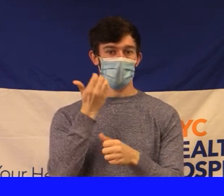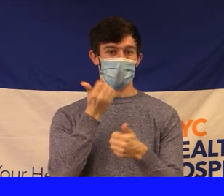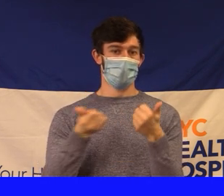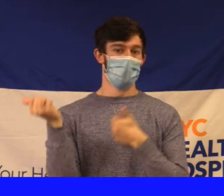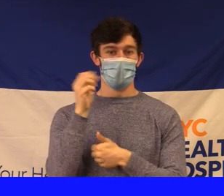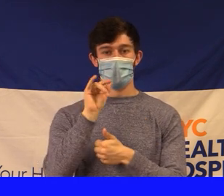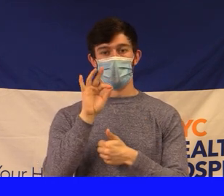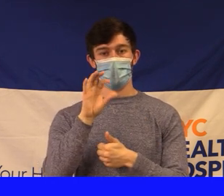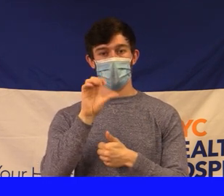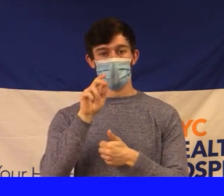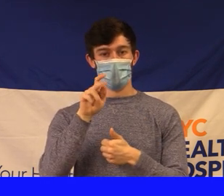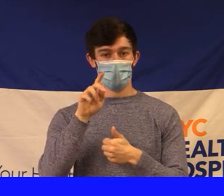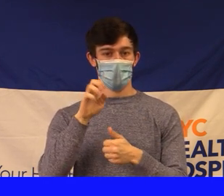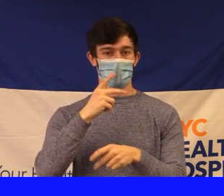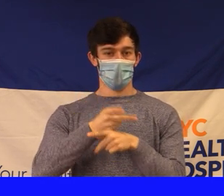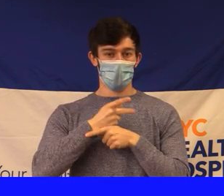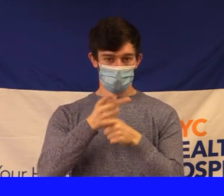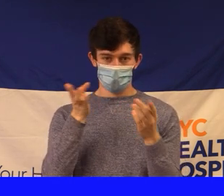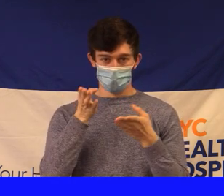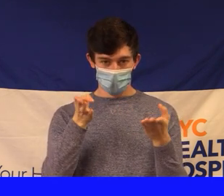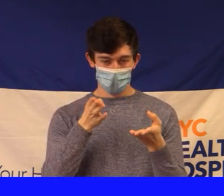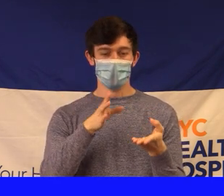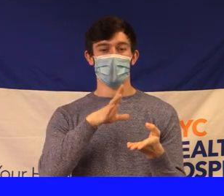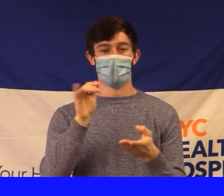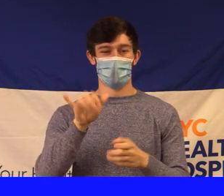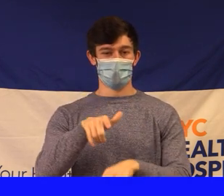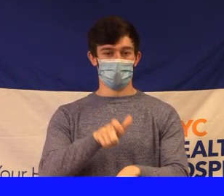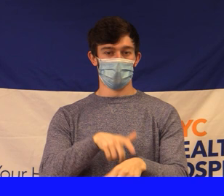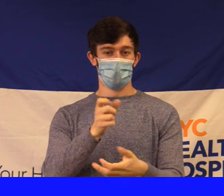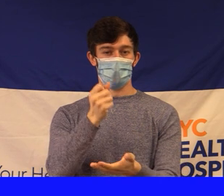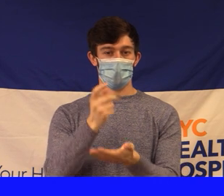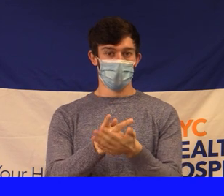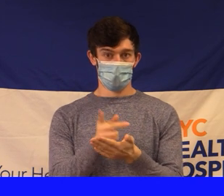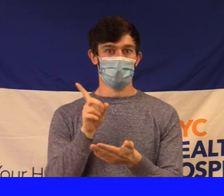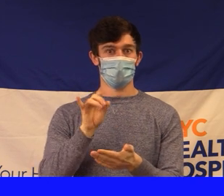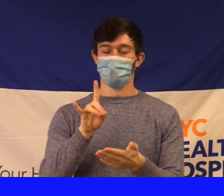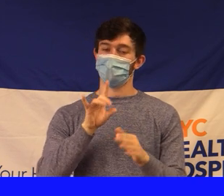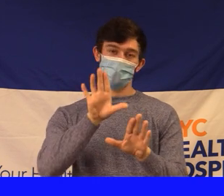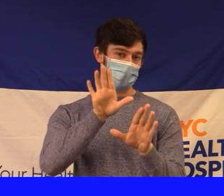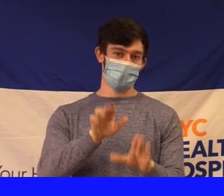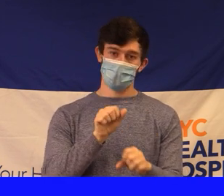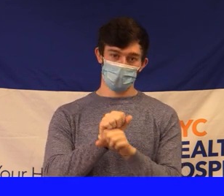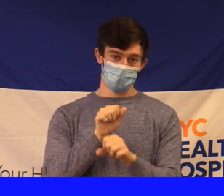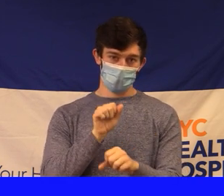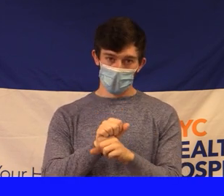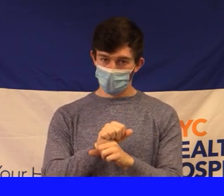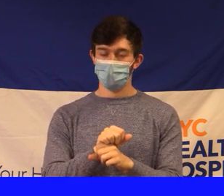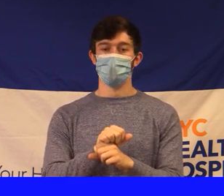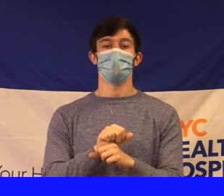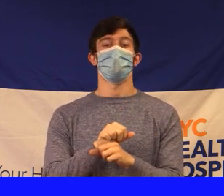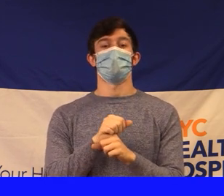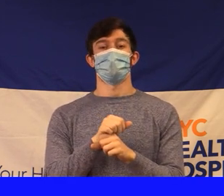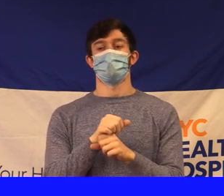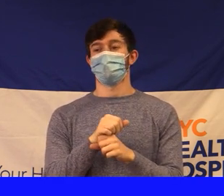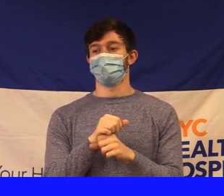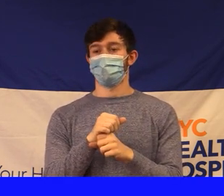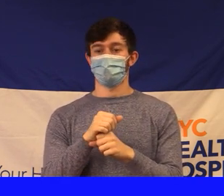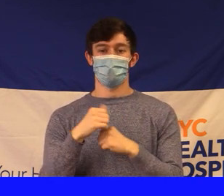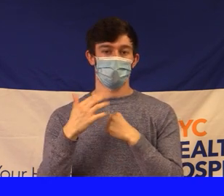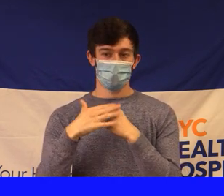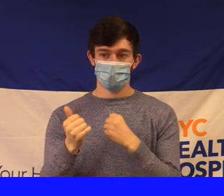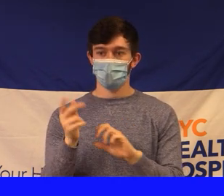services and then was part of my team at the time of approval and just did a fantastic job bringing together clinical leaders